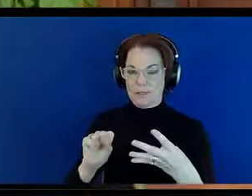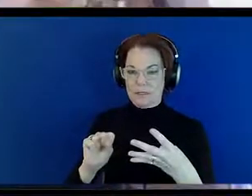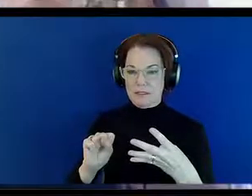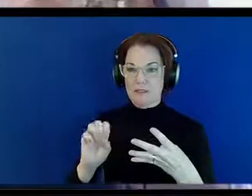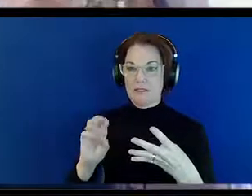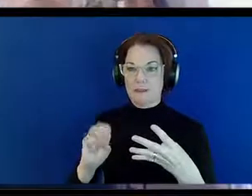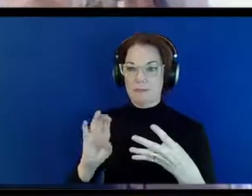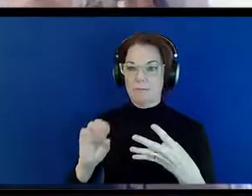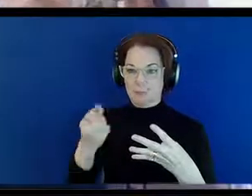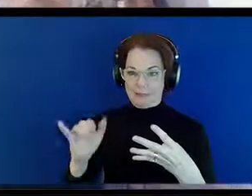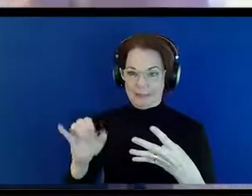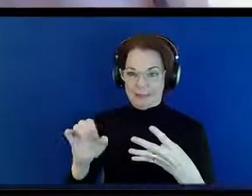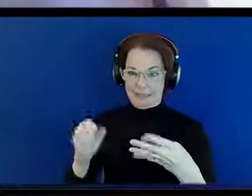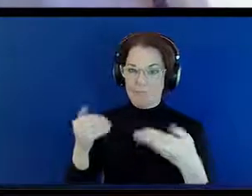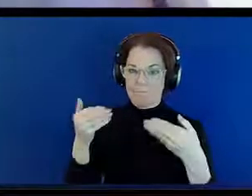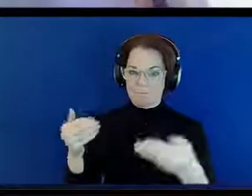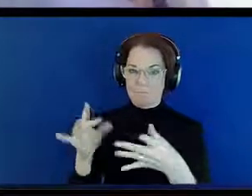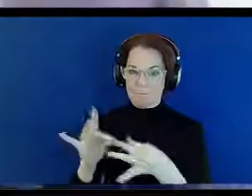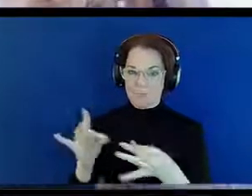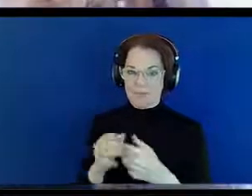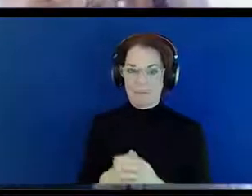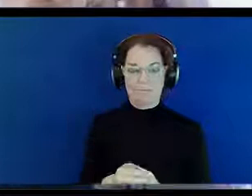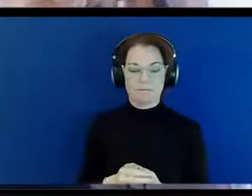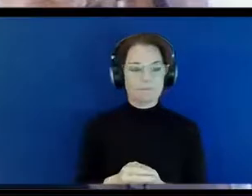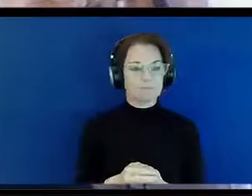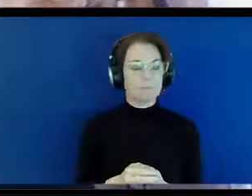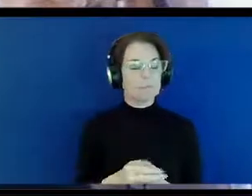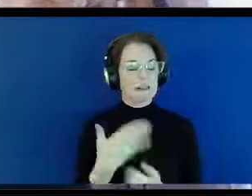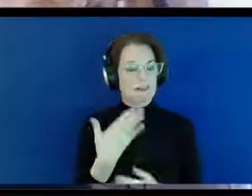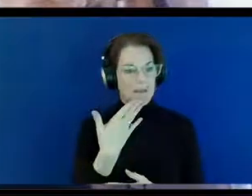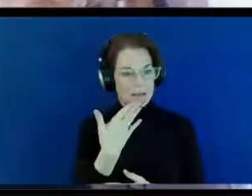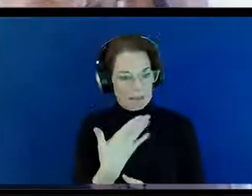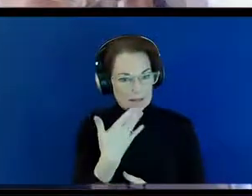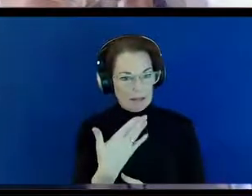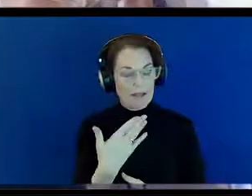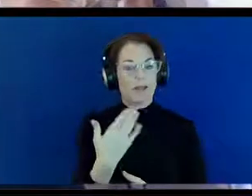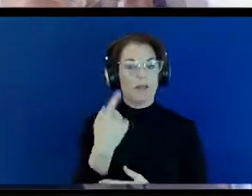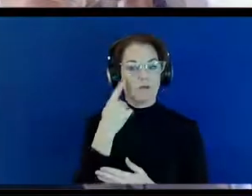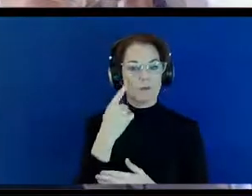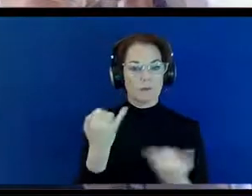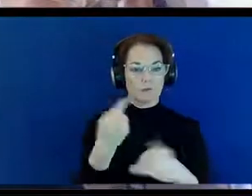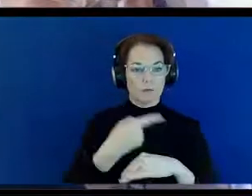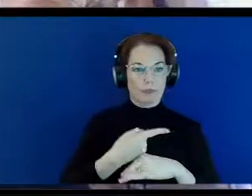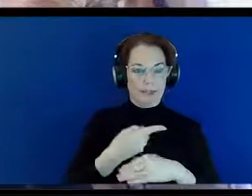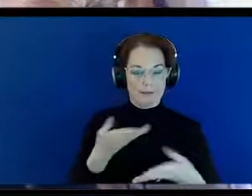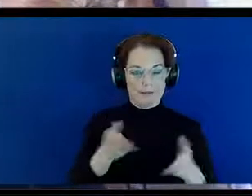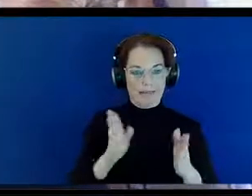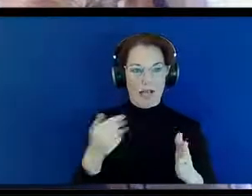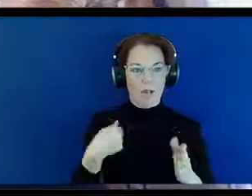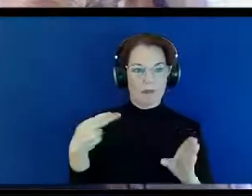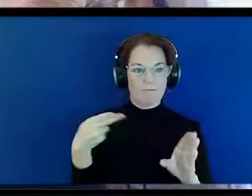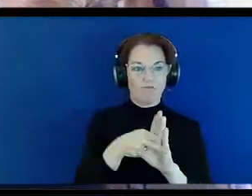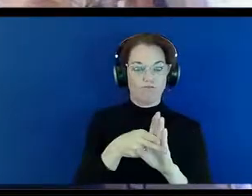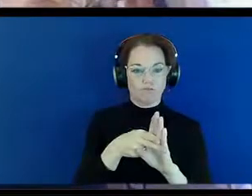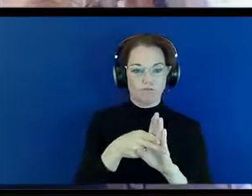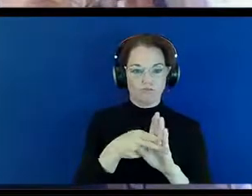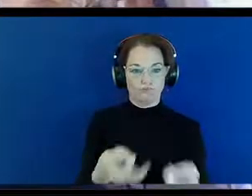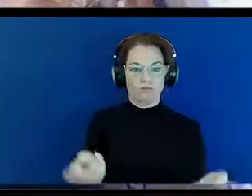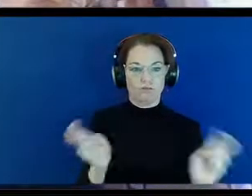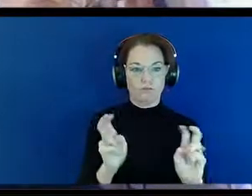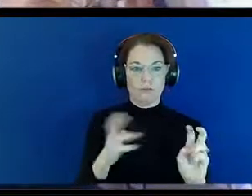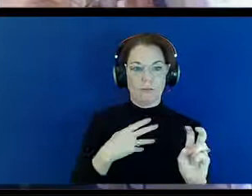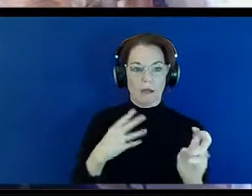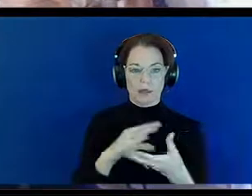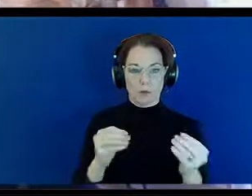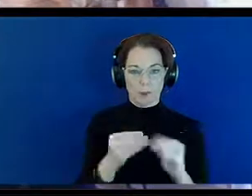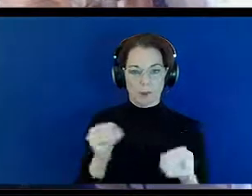Chairman Casey, Ranking Member Scott, and members of the Special Committee on Aging, thank you for allowing me to share my story with you